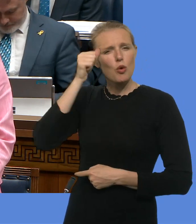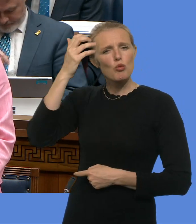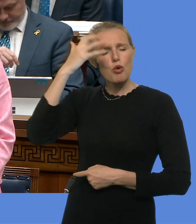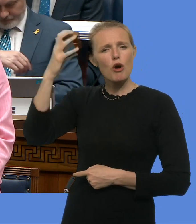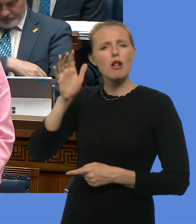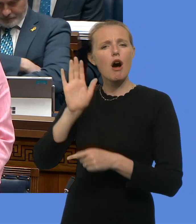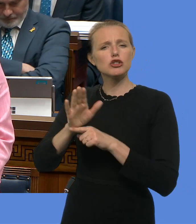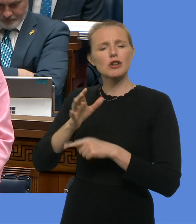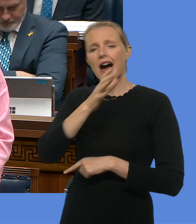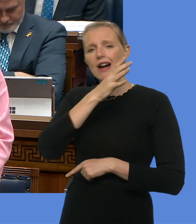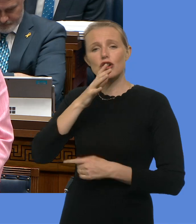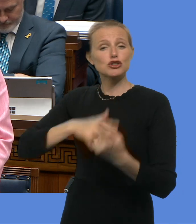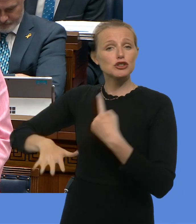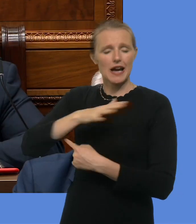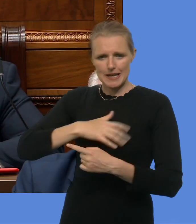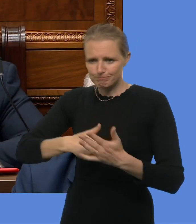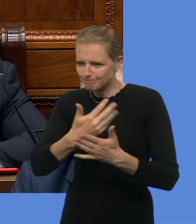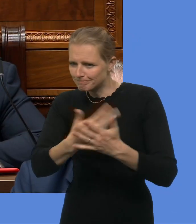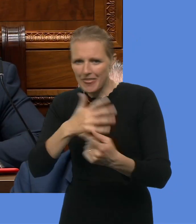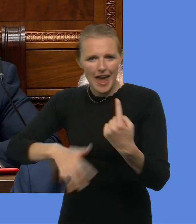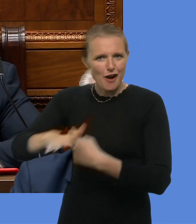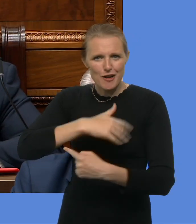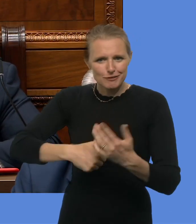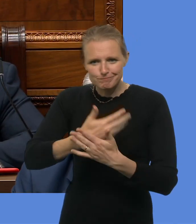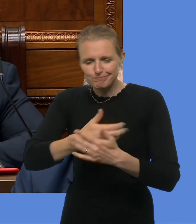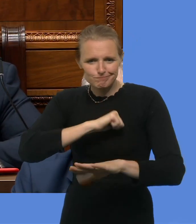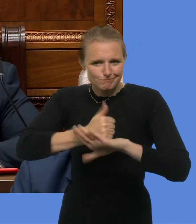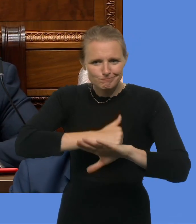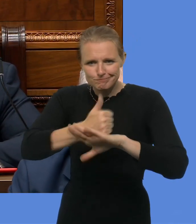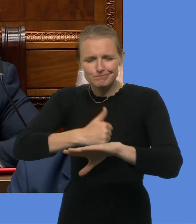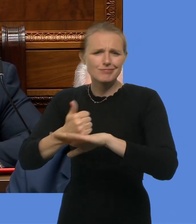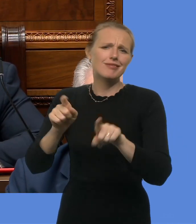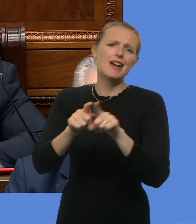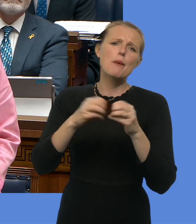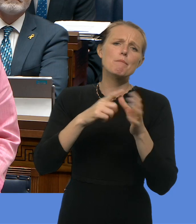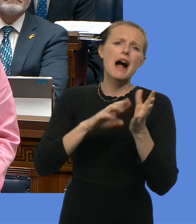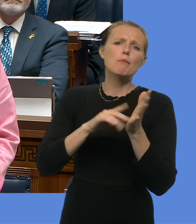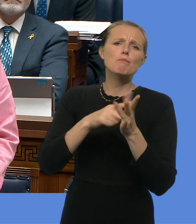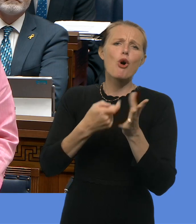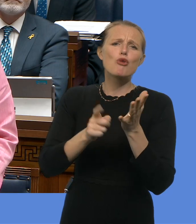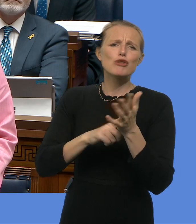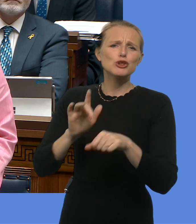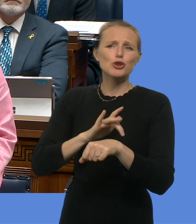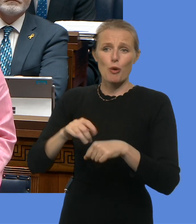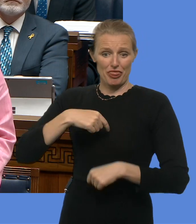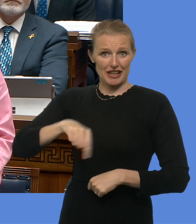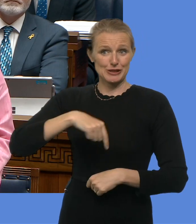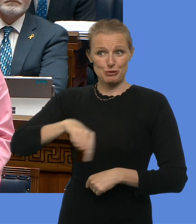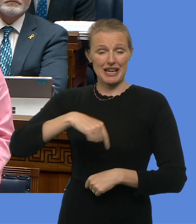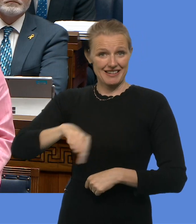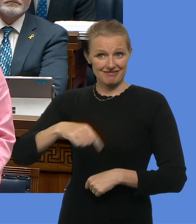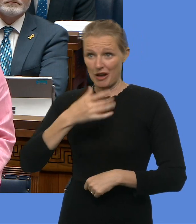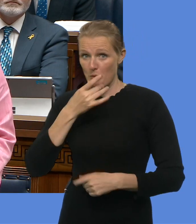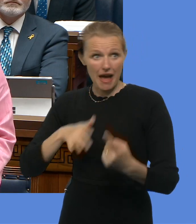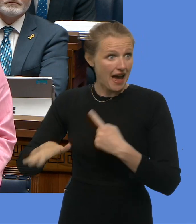Agricultural Society continue to develop this area, and of course it's the fantastic Balmoral show this week, so I hope that everybody